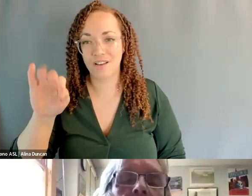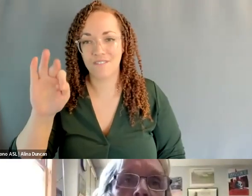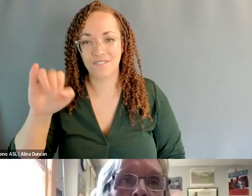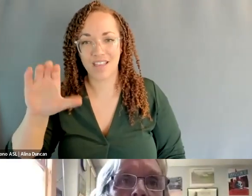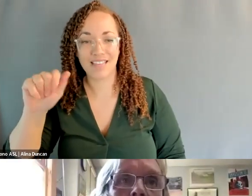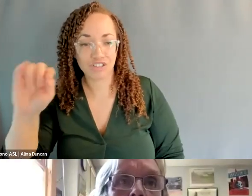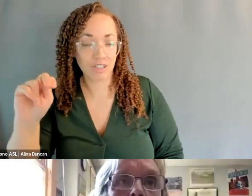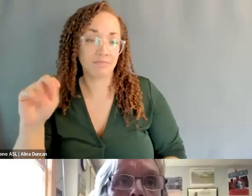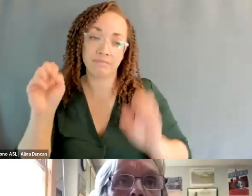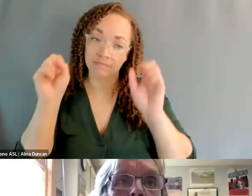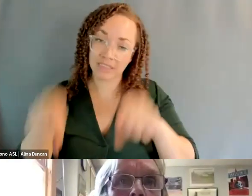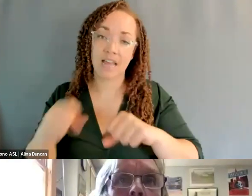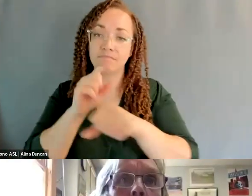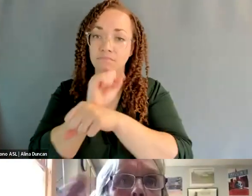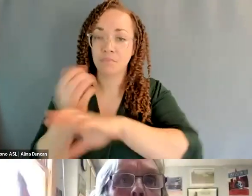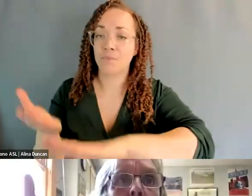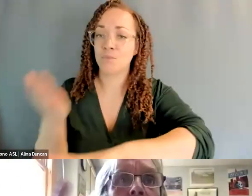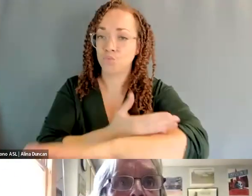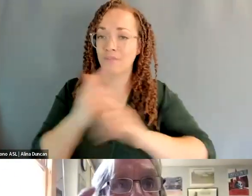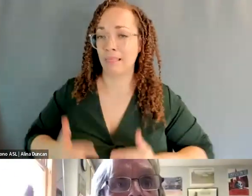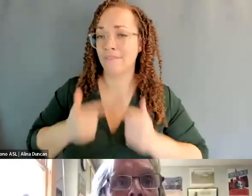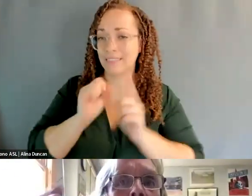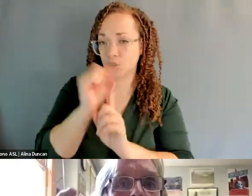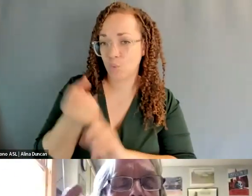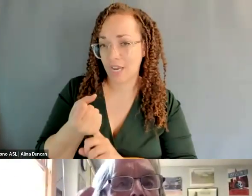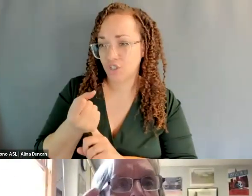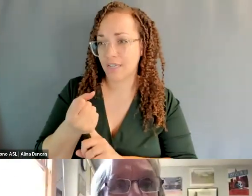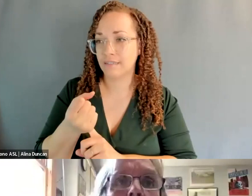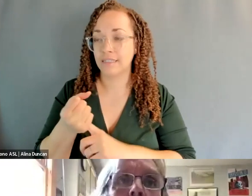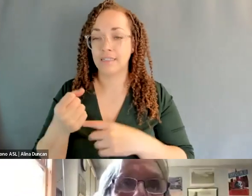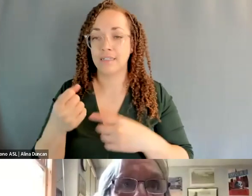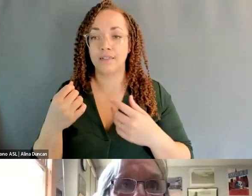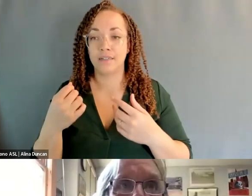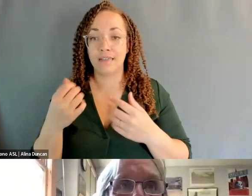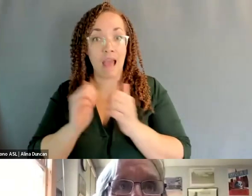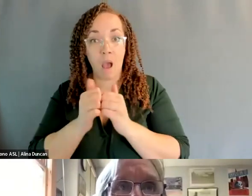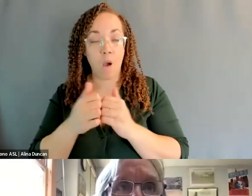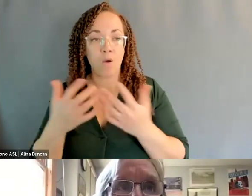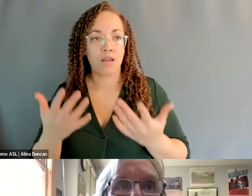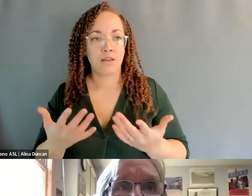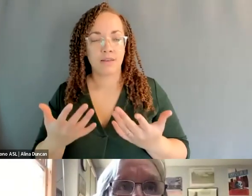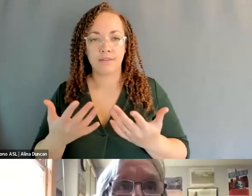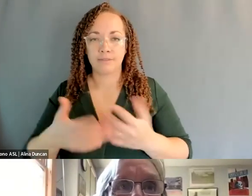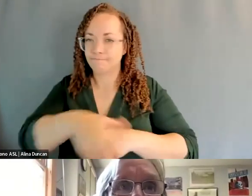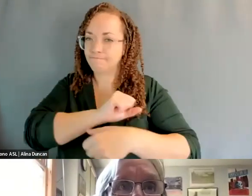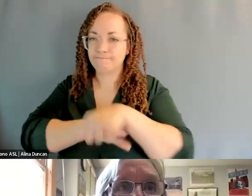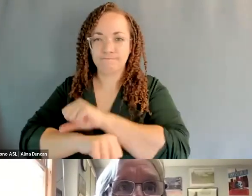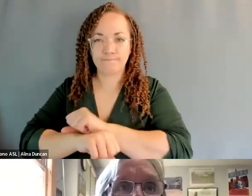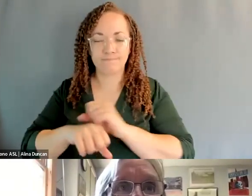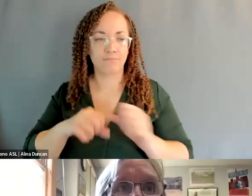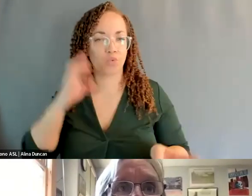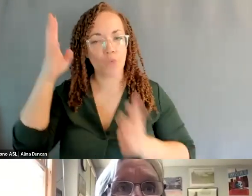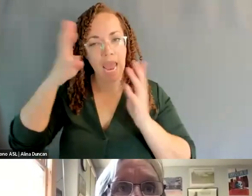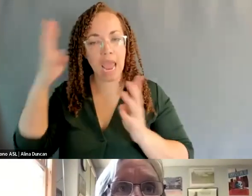the living conditions in a community through the prospect and the efforts of creating affordable housing for people.